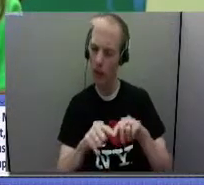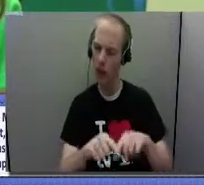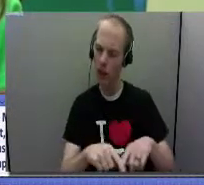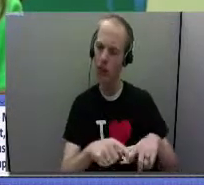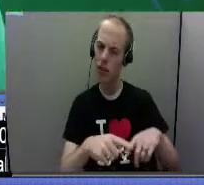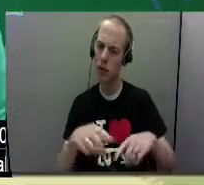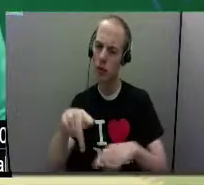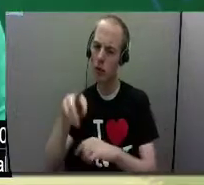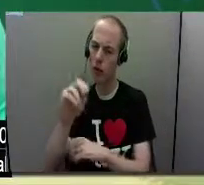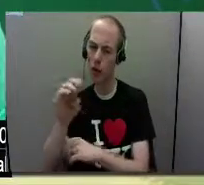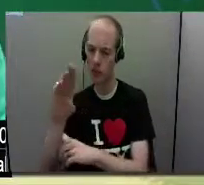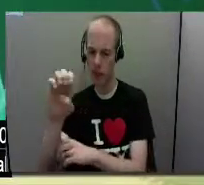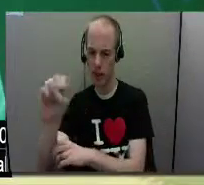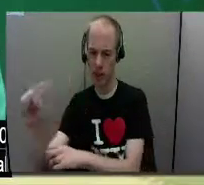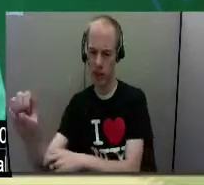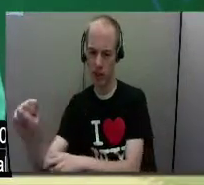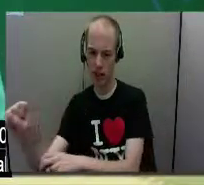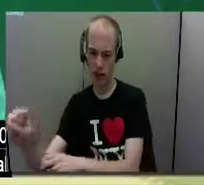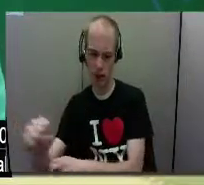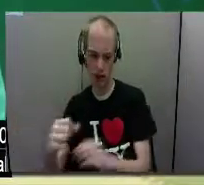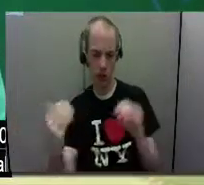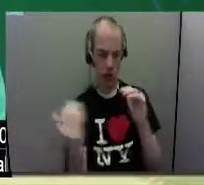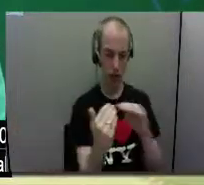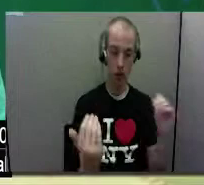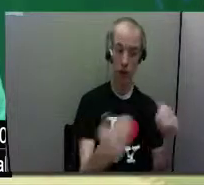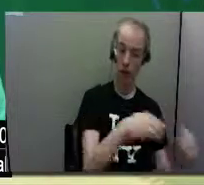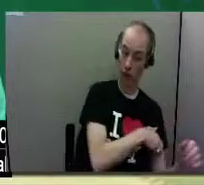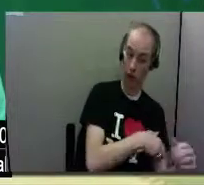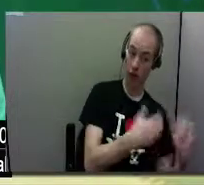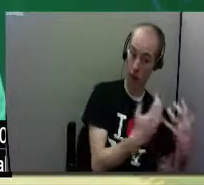powerful the machine is. You would need at least